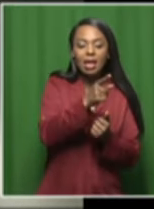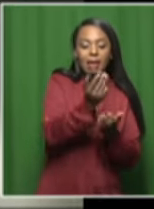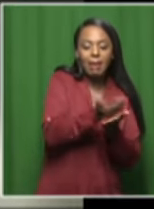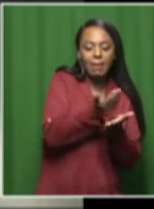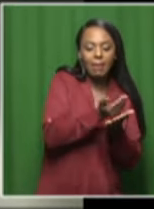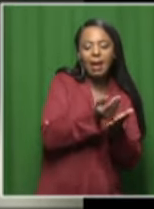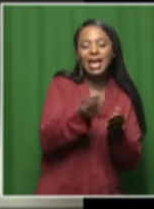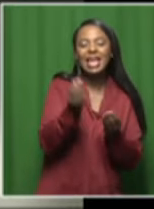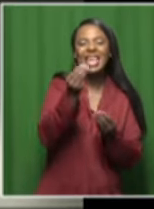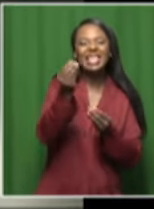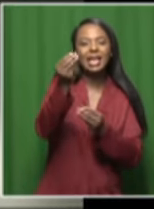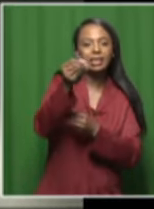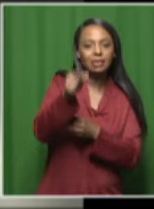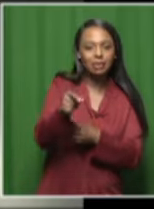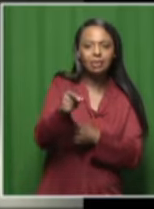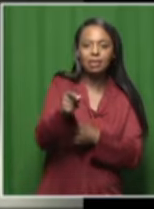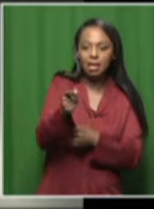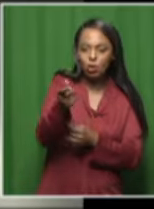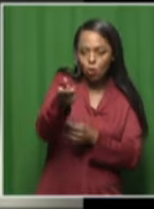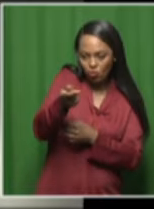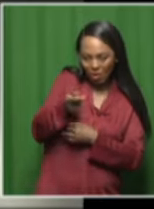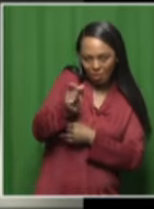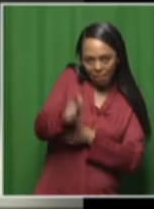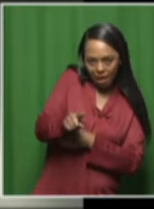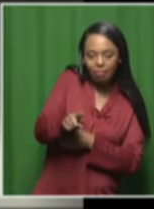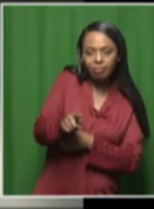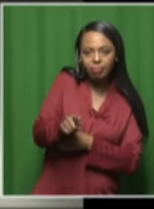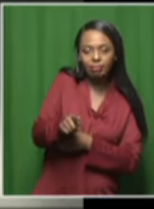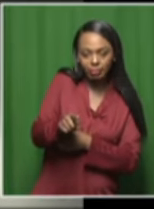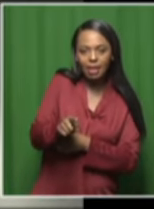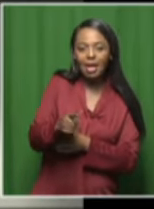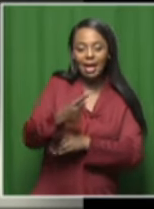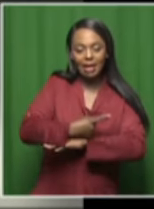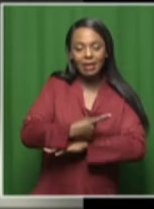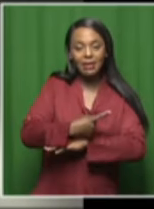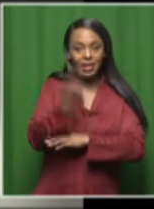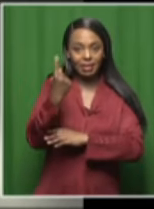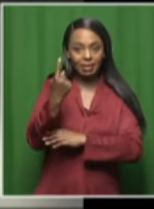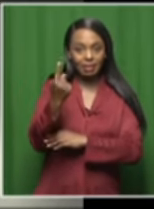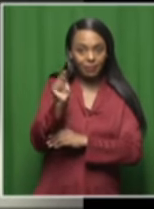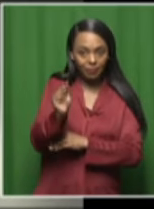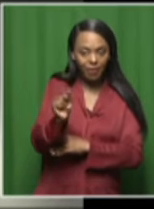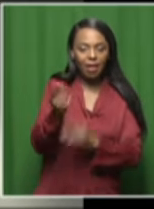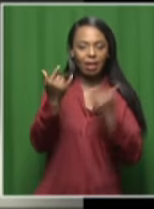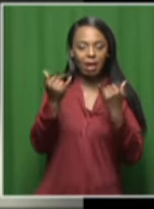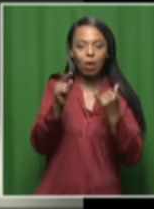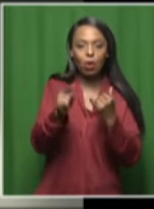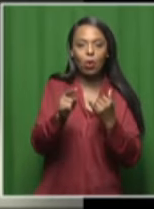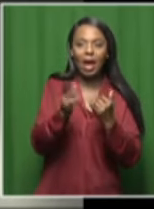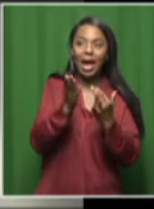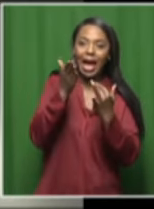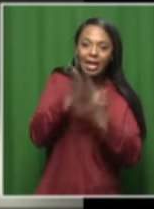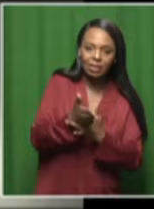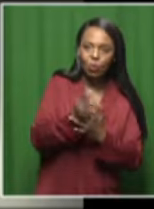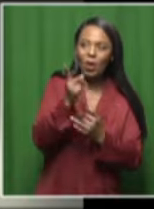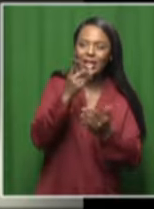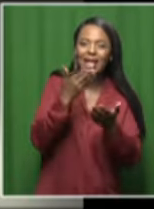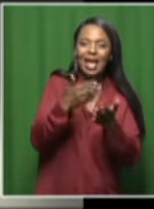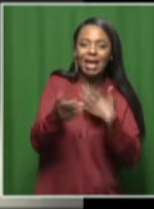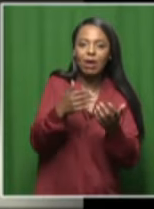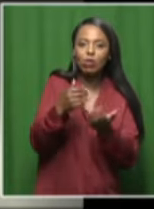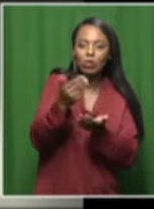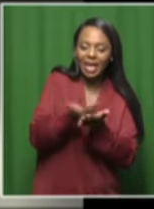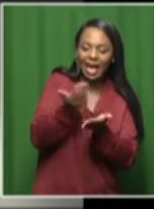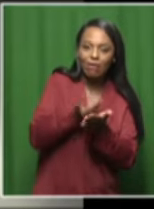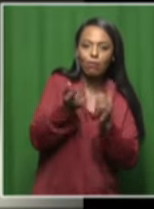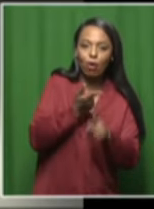But as I said, this is of what's in that accessible pot. And on day one, all that will be in the accessible pot is whatever was seeded from